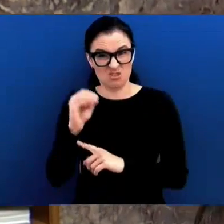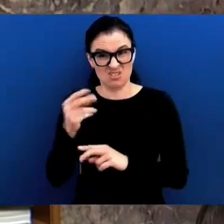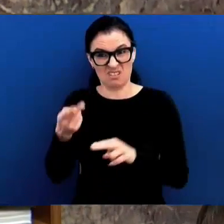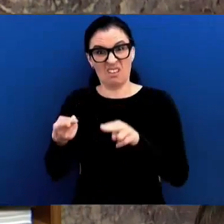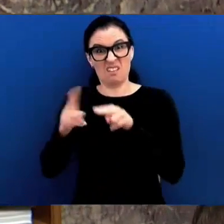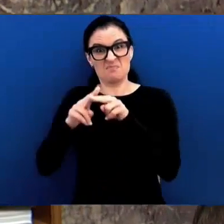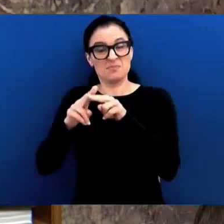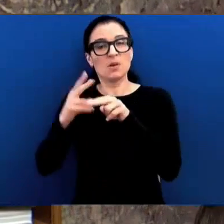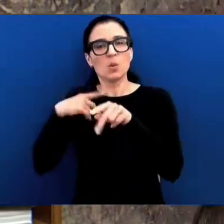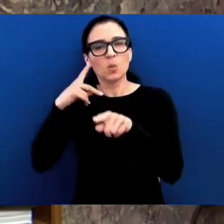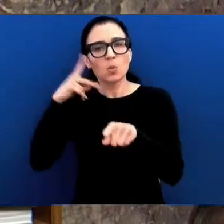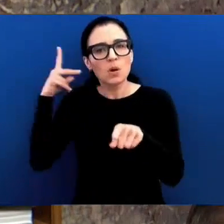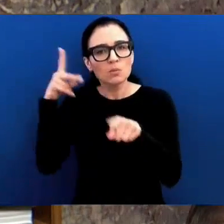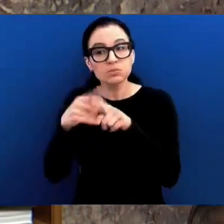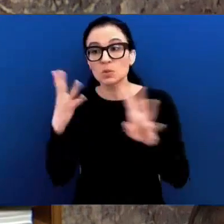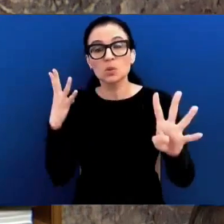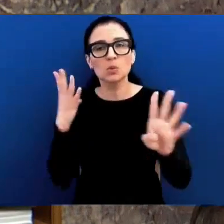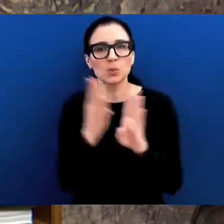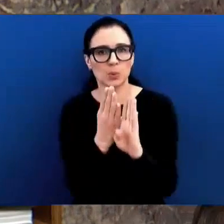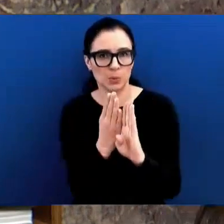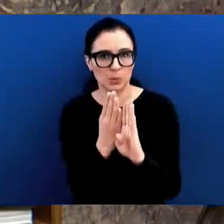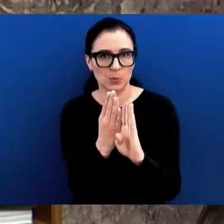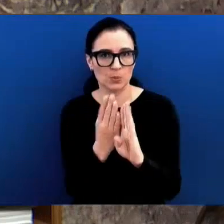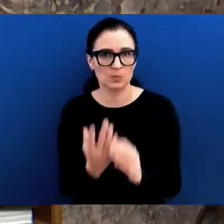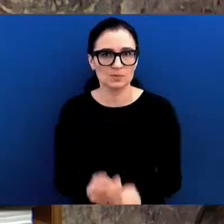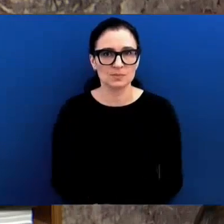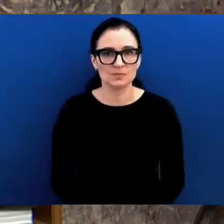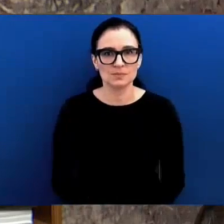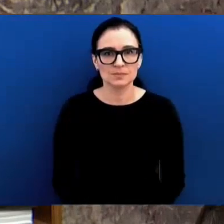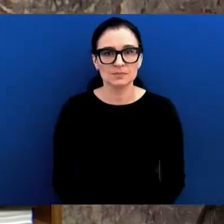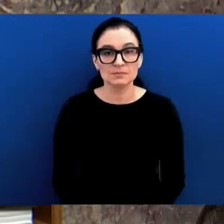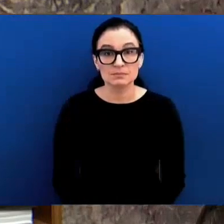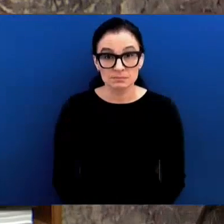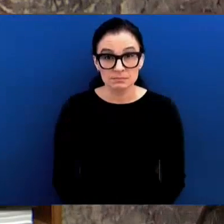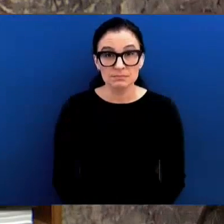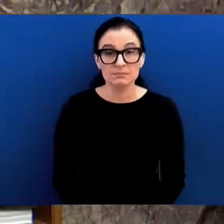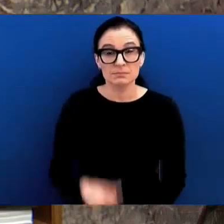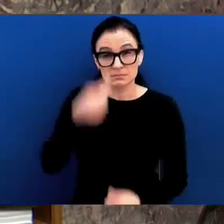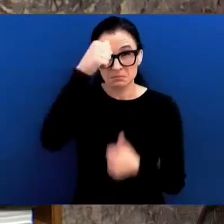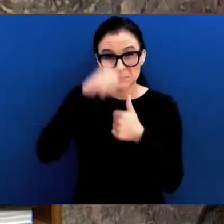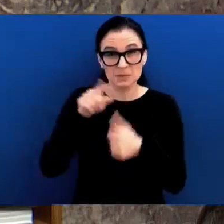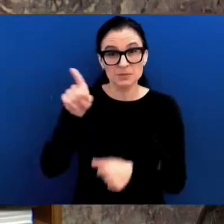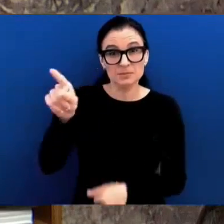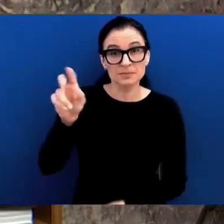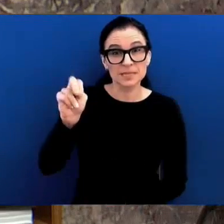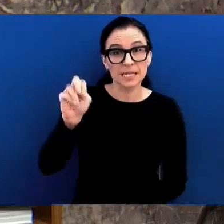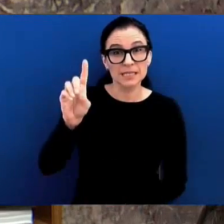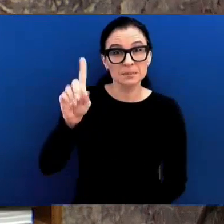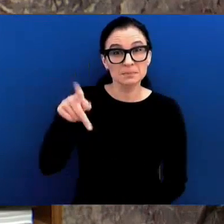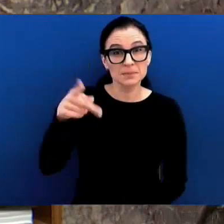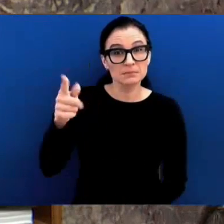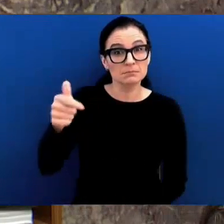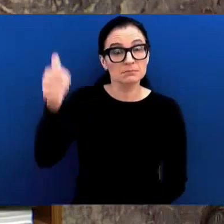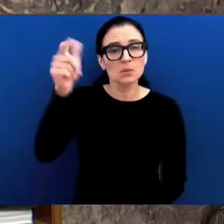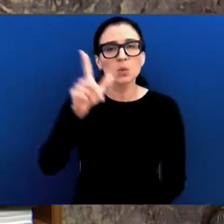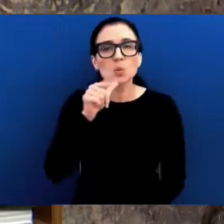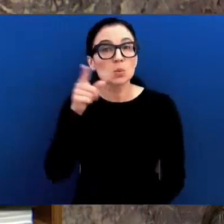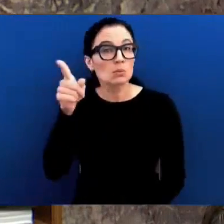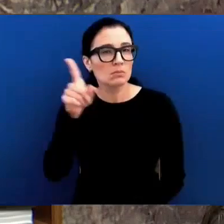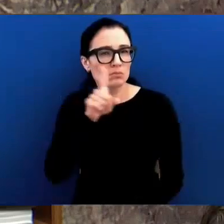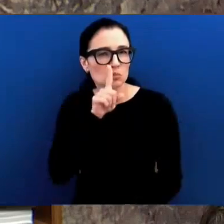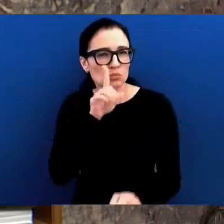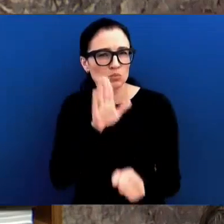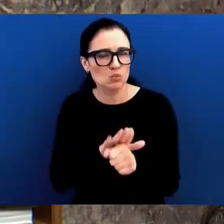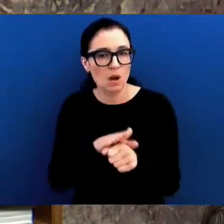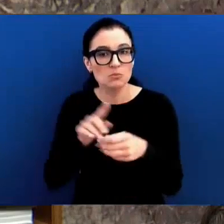And remember, Mr. Speaker, it was this NDP Premier who promised tangible results, and all we hear is that kind